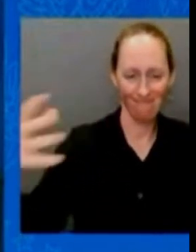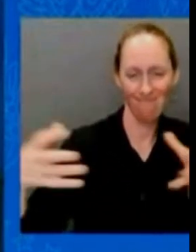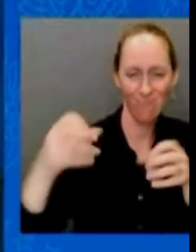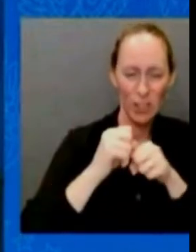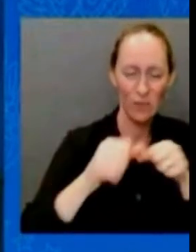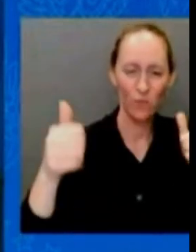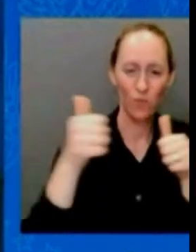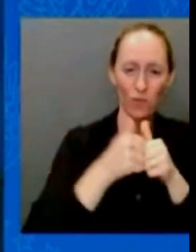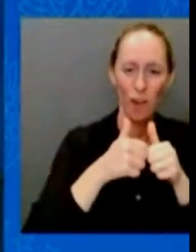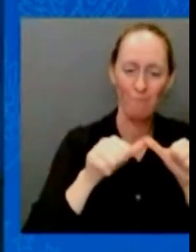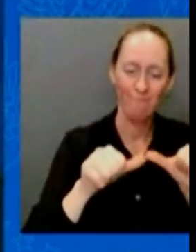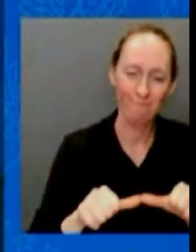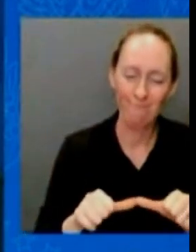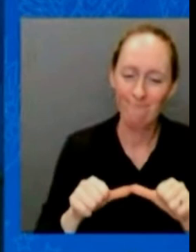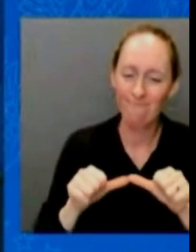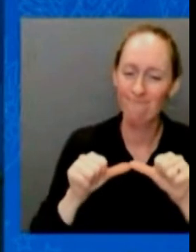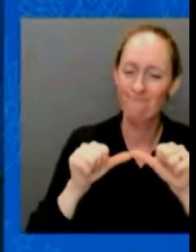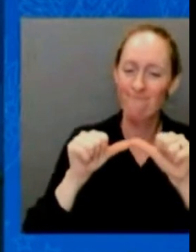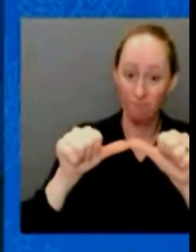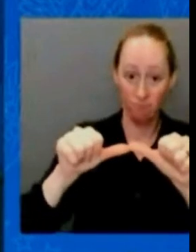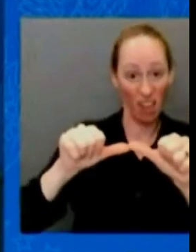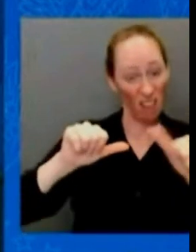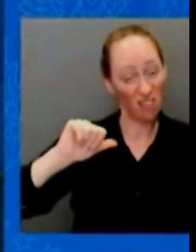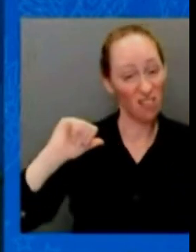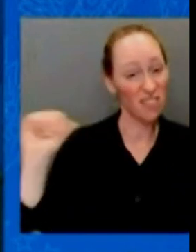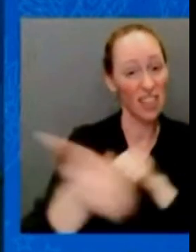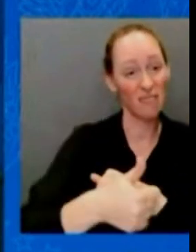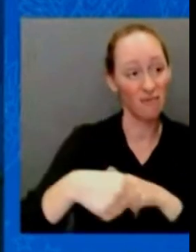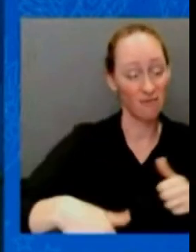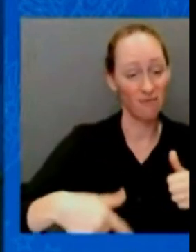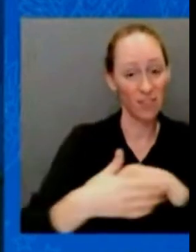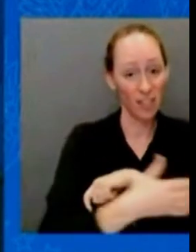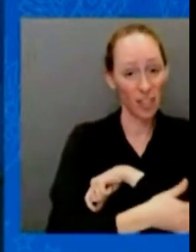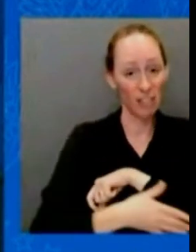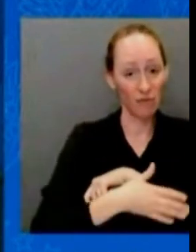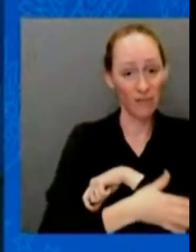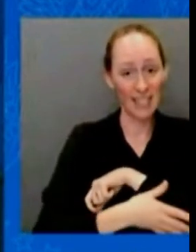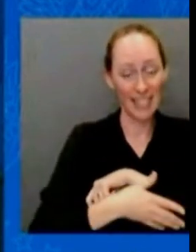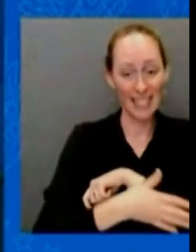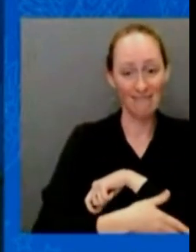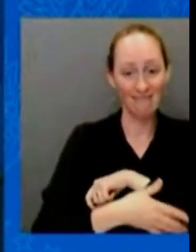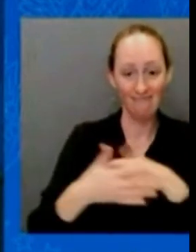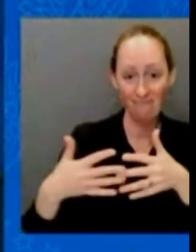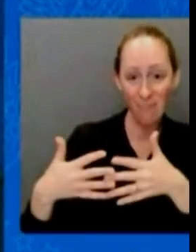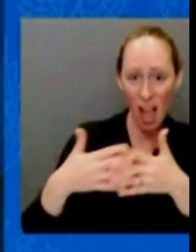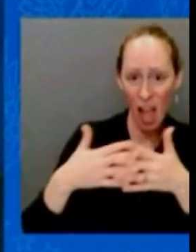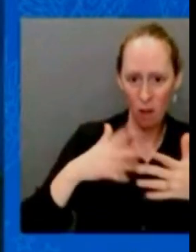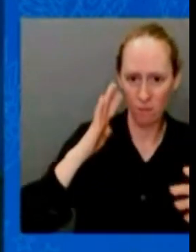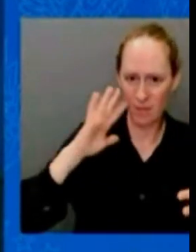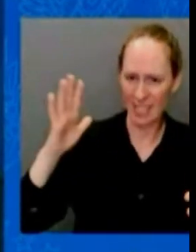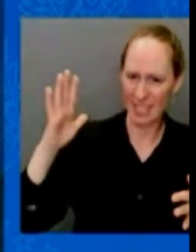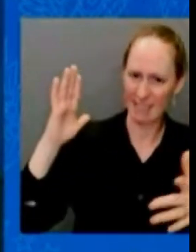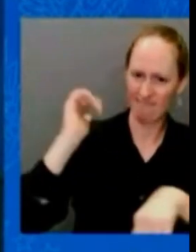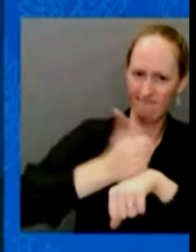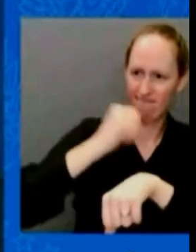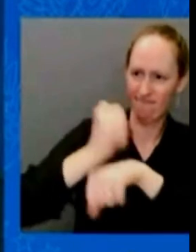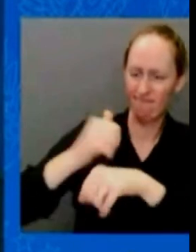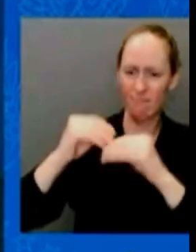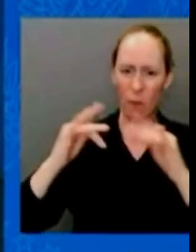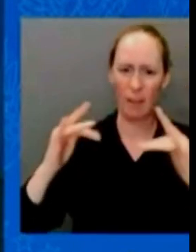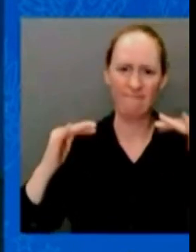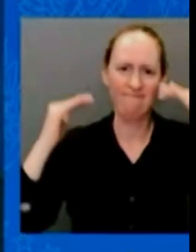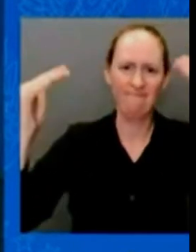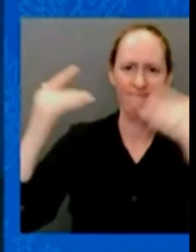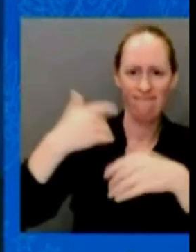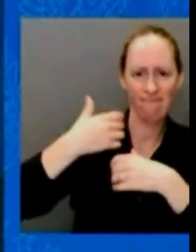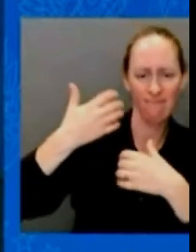world, driving a renaissance in advanced manufacturing, securing our future, and building technology solutions that